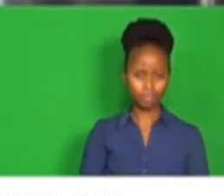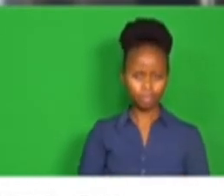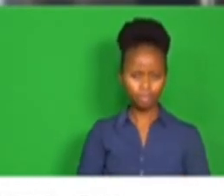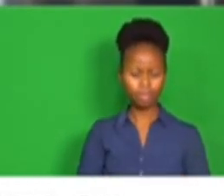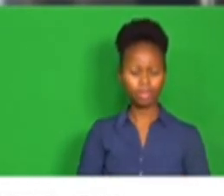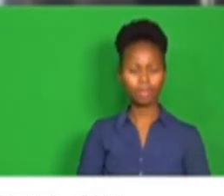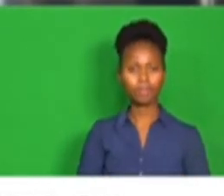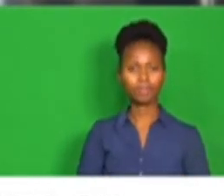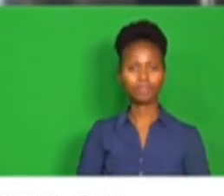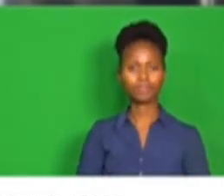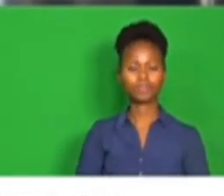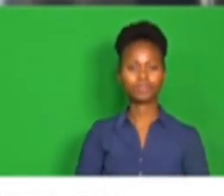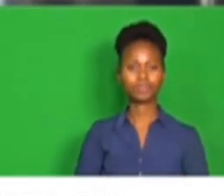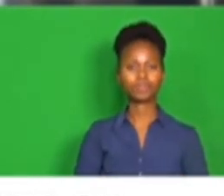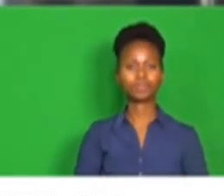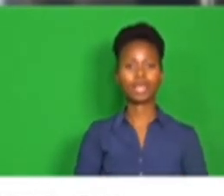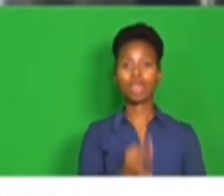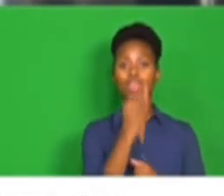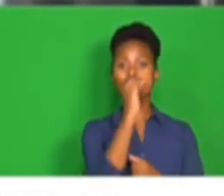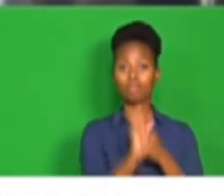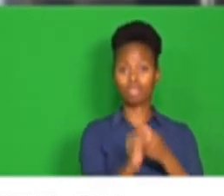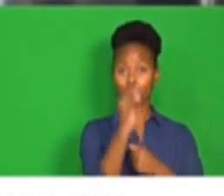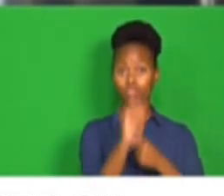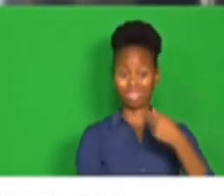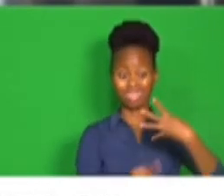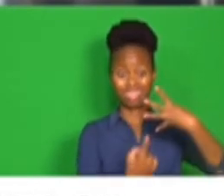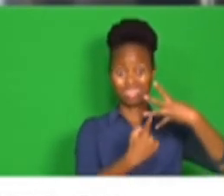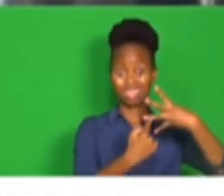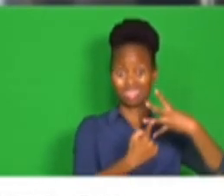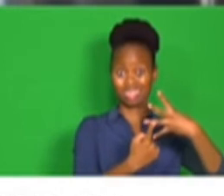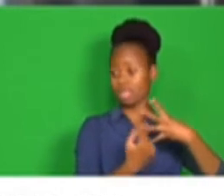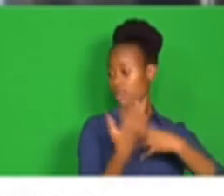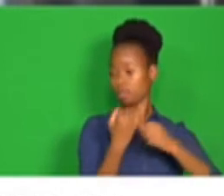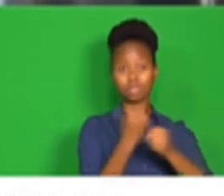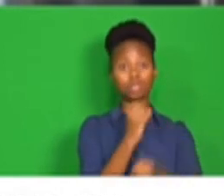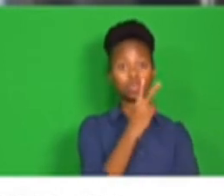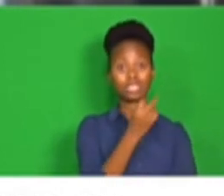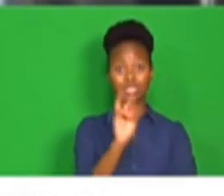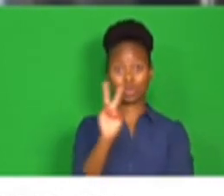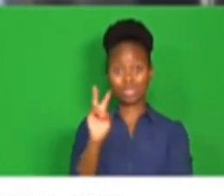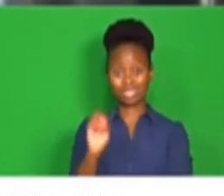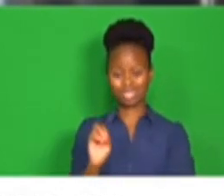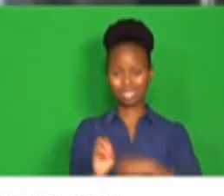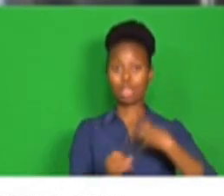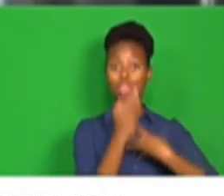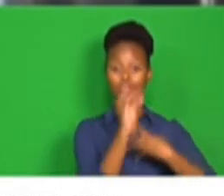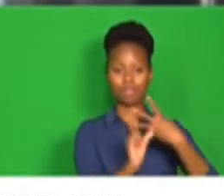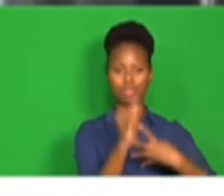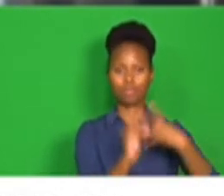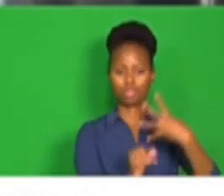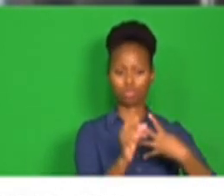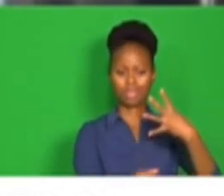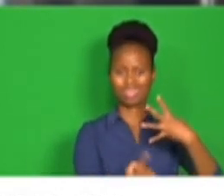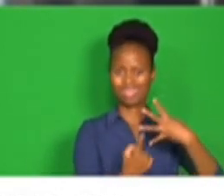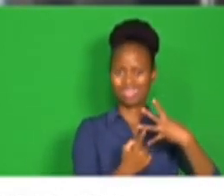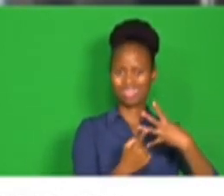In the third quarter of 2020, the South African economy grew by